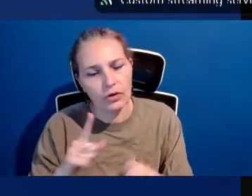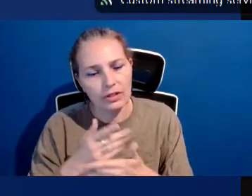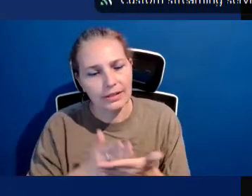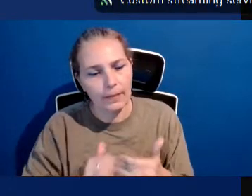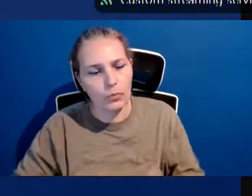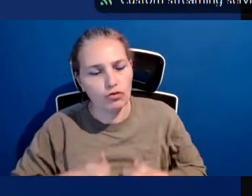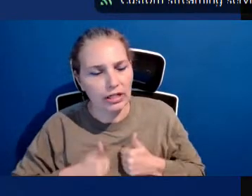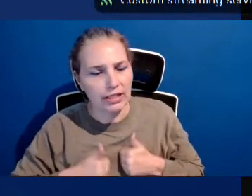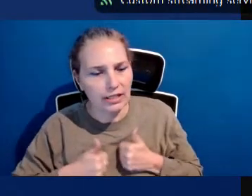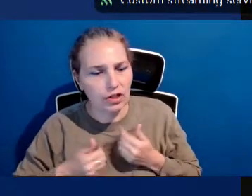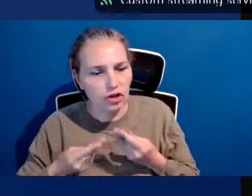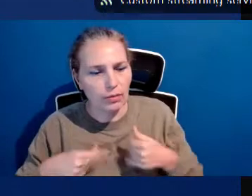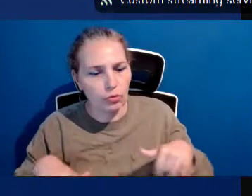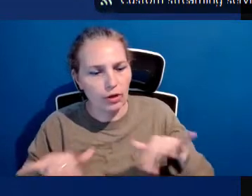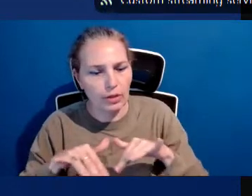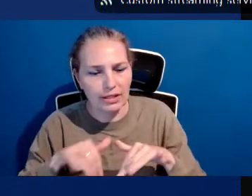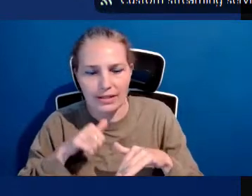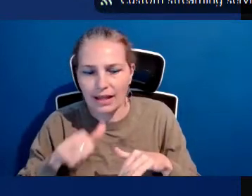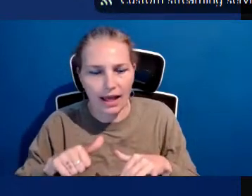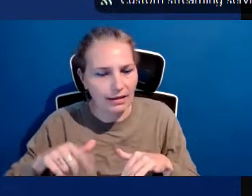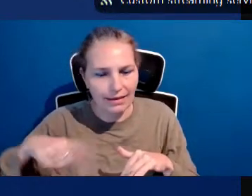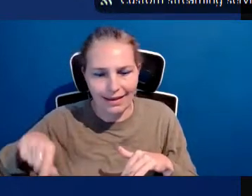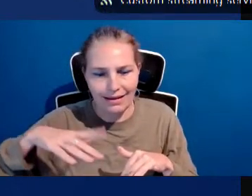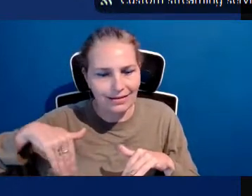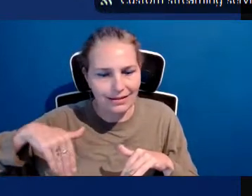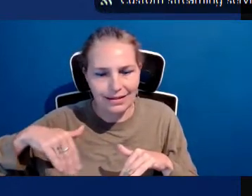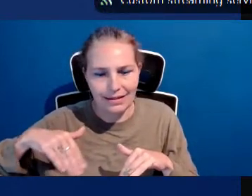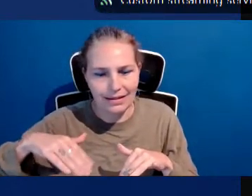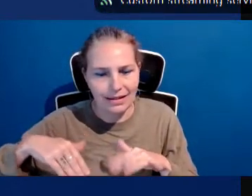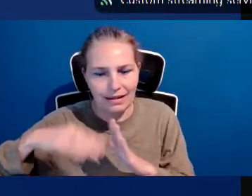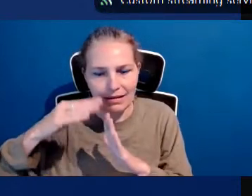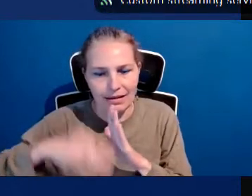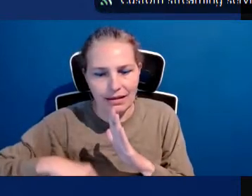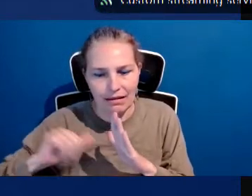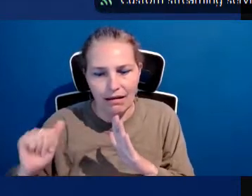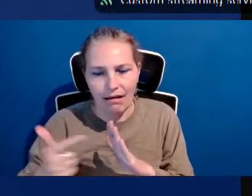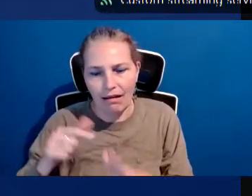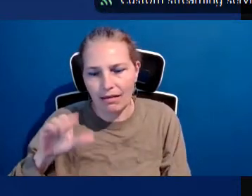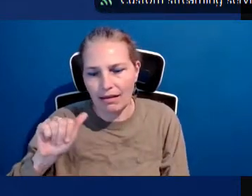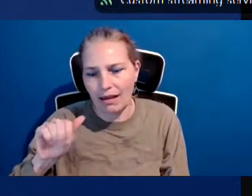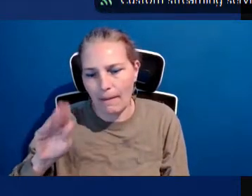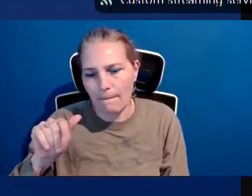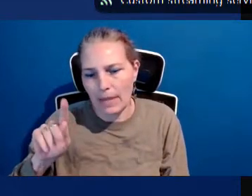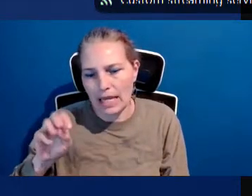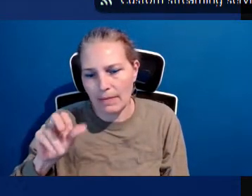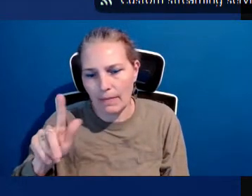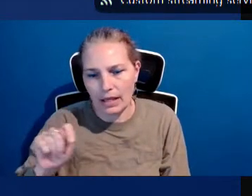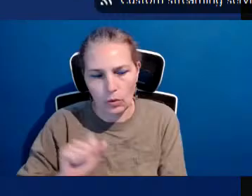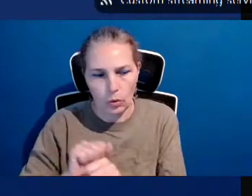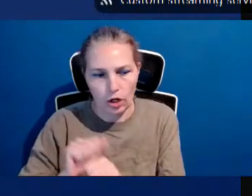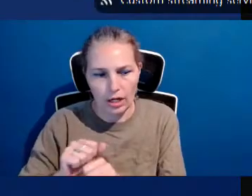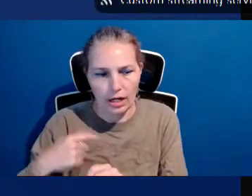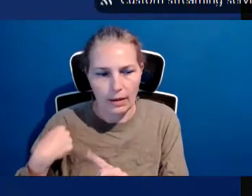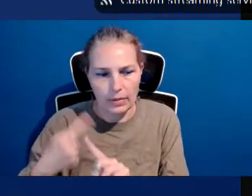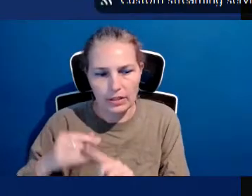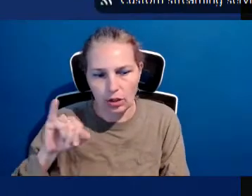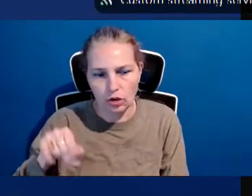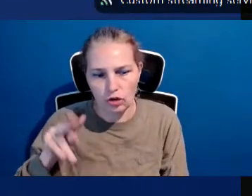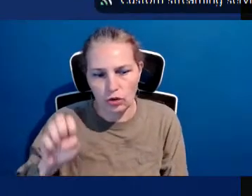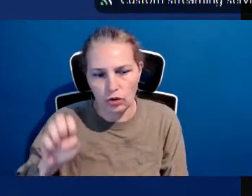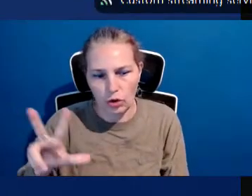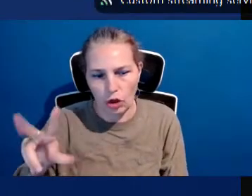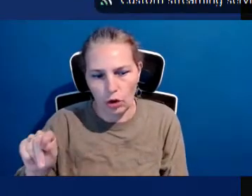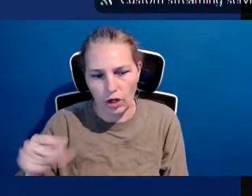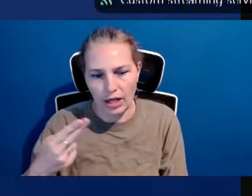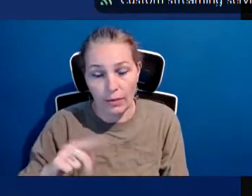properties that did not complete the abatement work by June 30th, but had already begun the